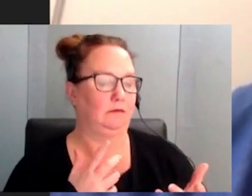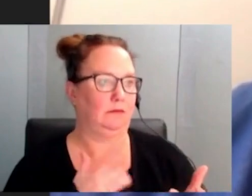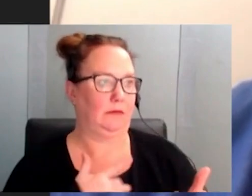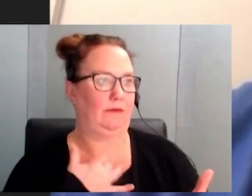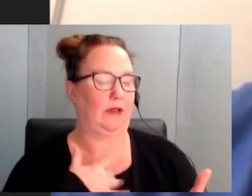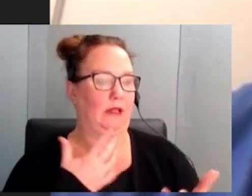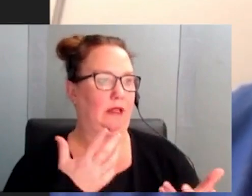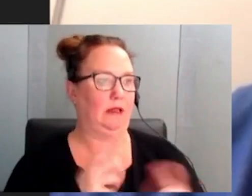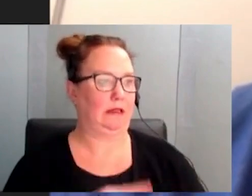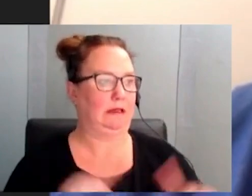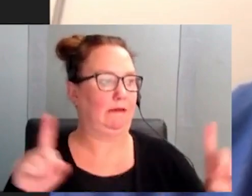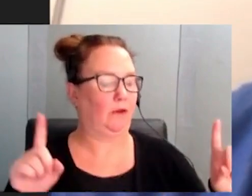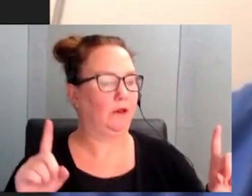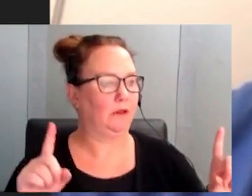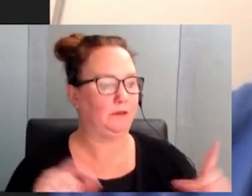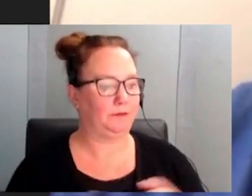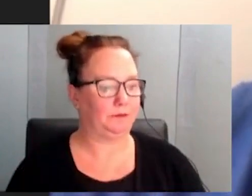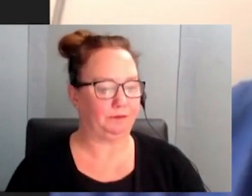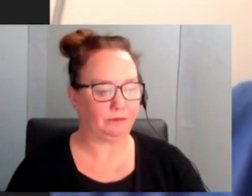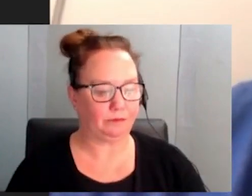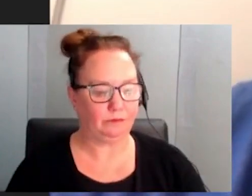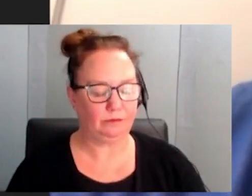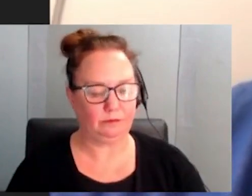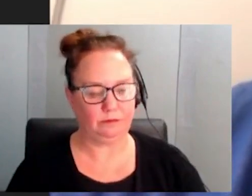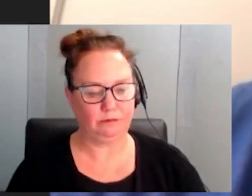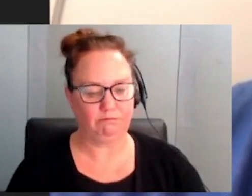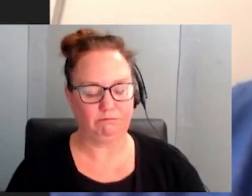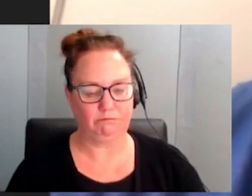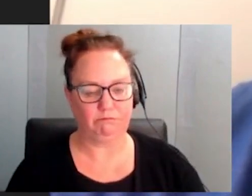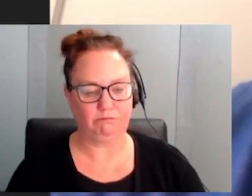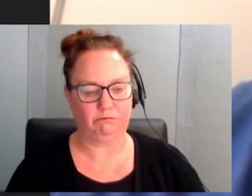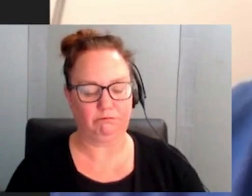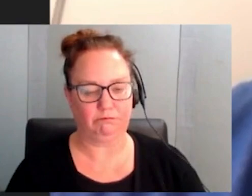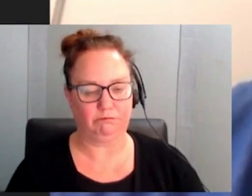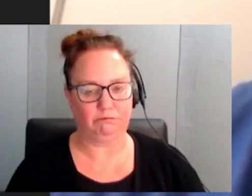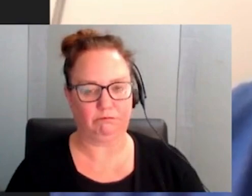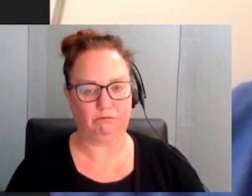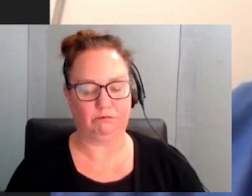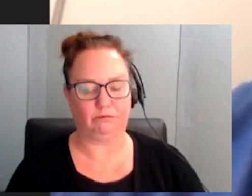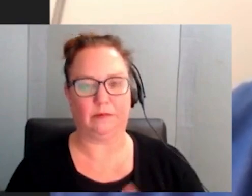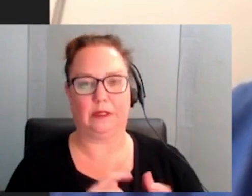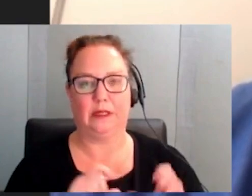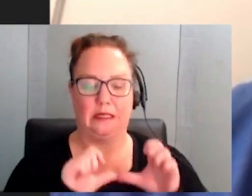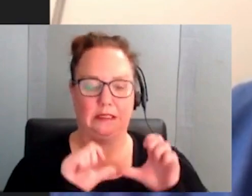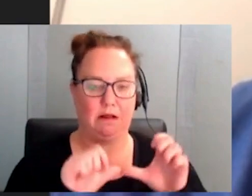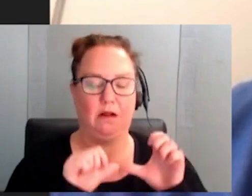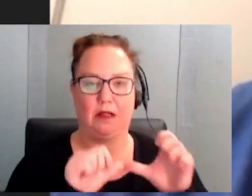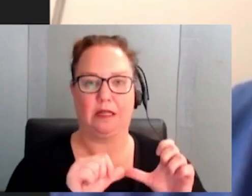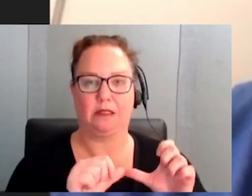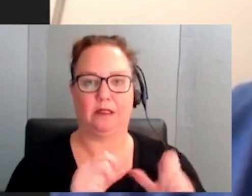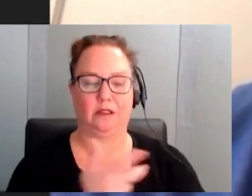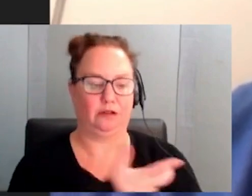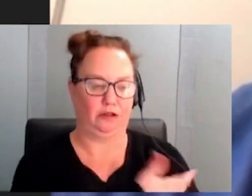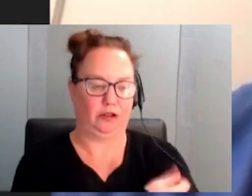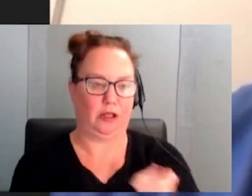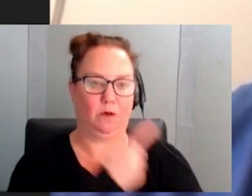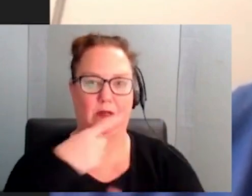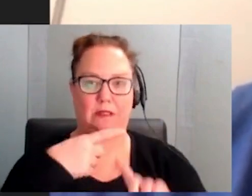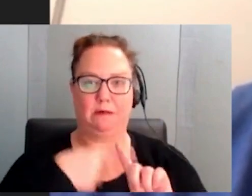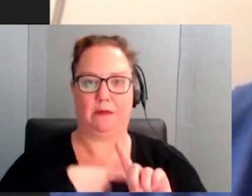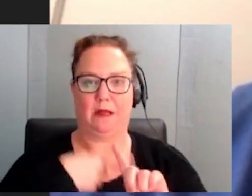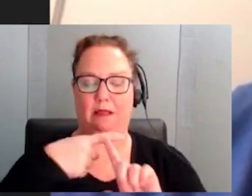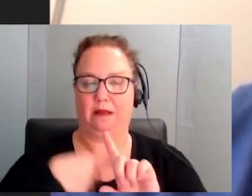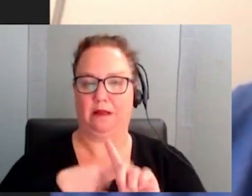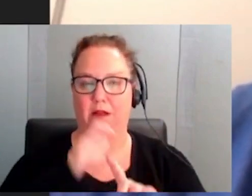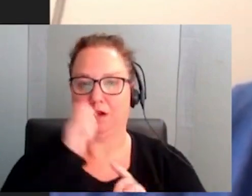any differently. It's just, it's long lasting. You take the shot once a month, so you don't have to worry